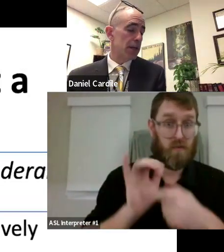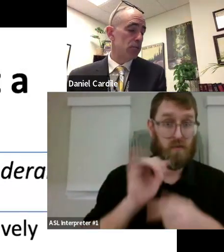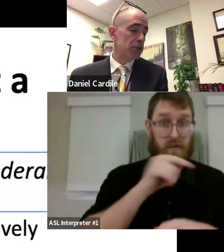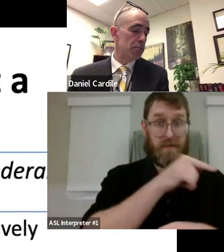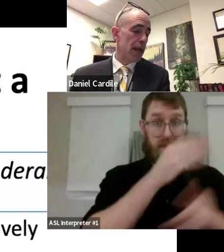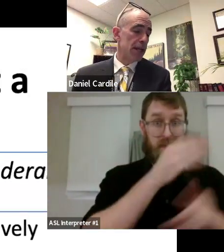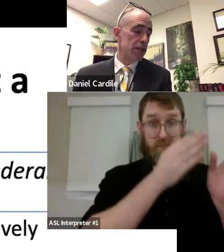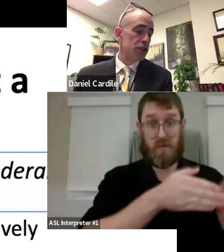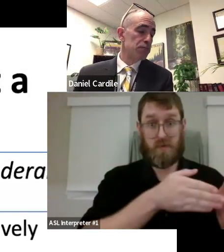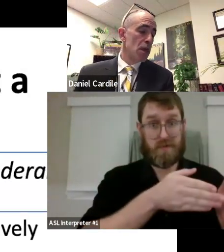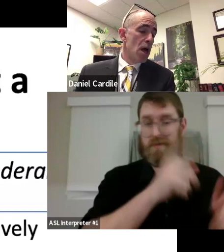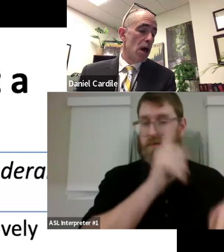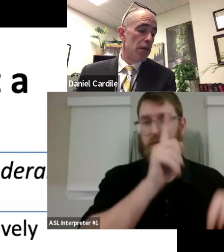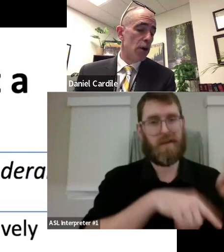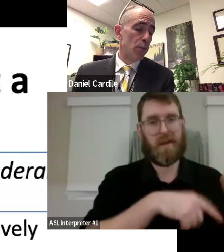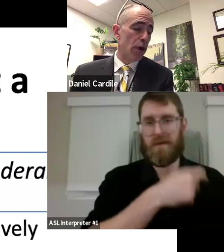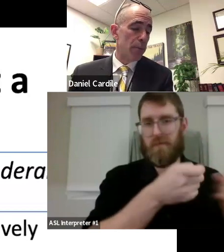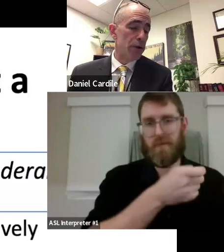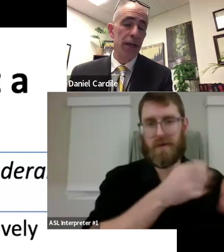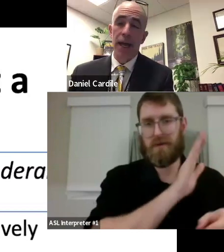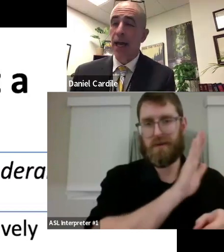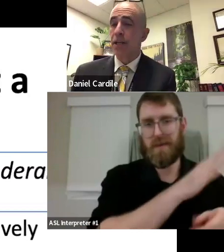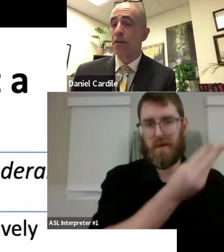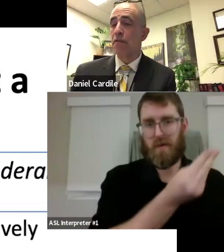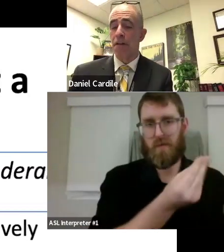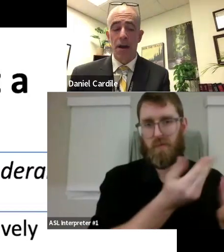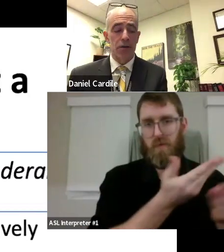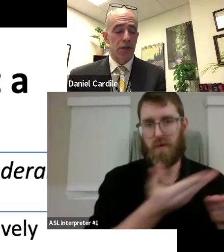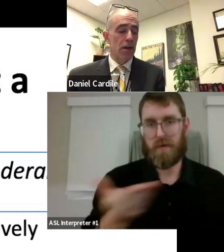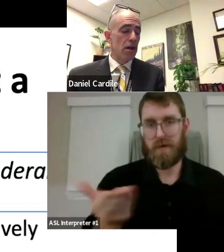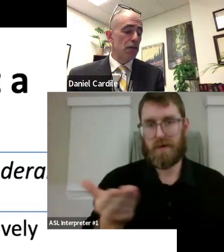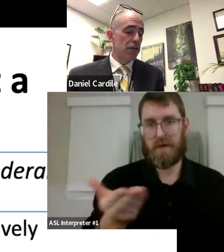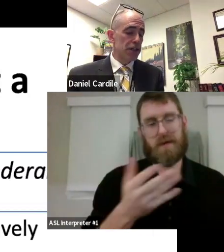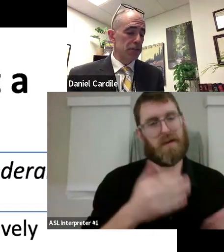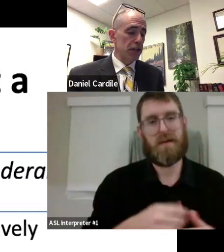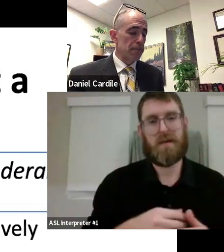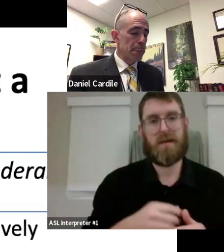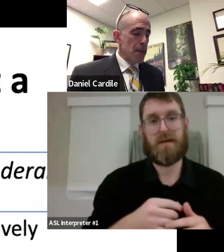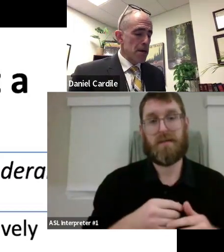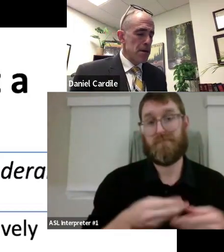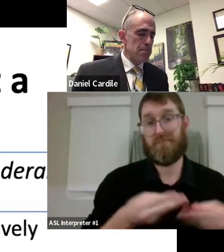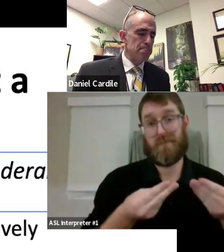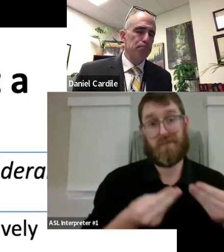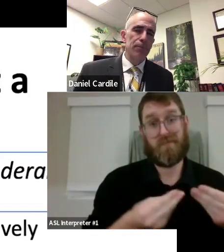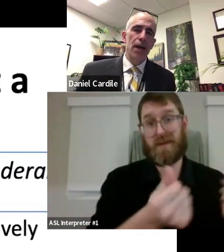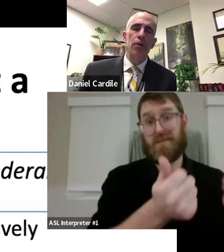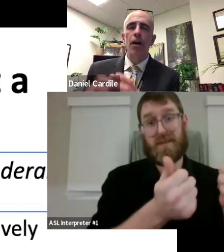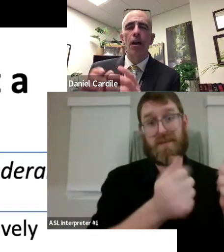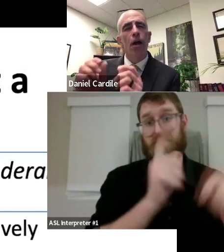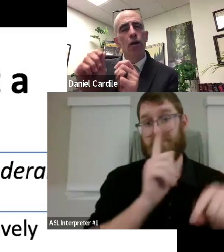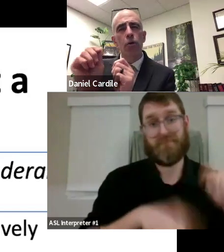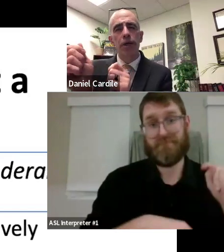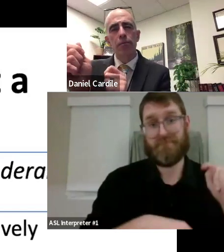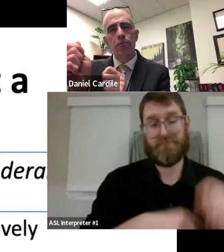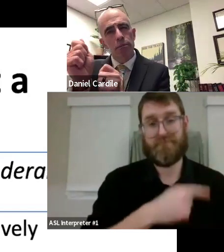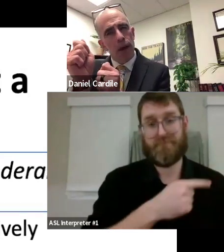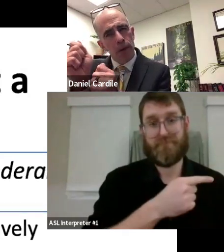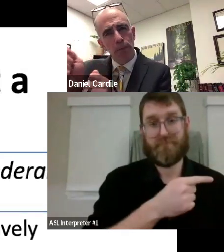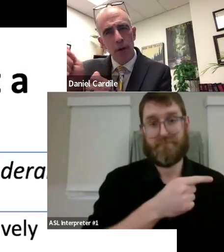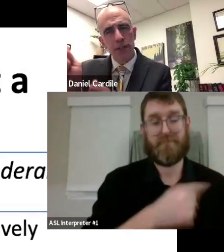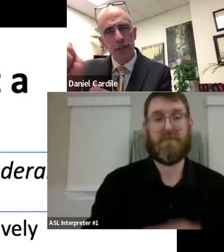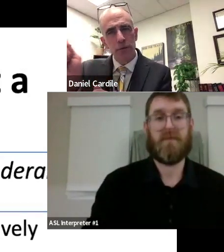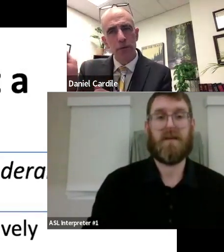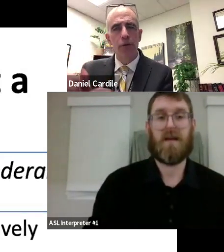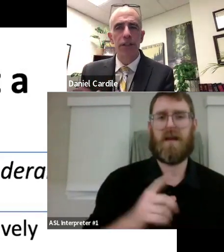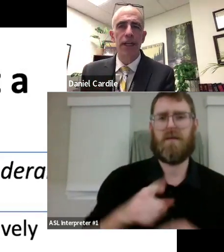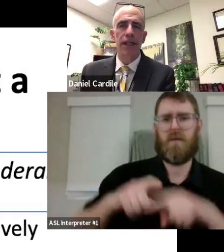is unable to manage their property and affairs effectively. Now, I'm going